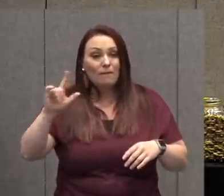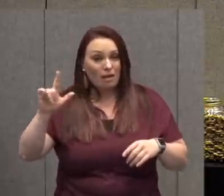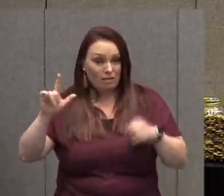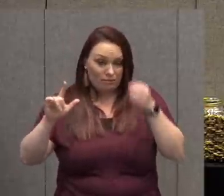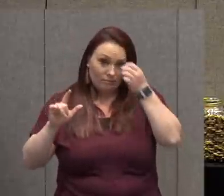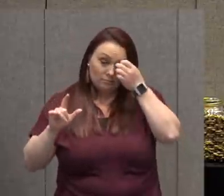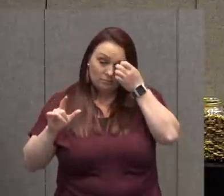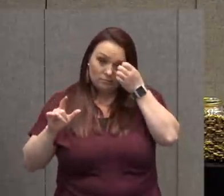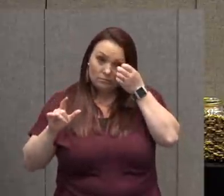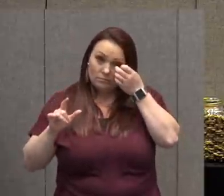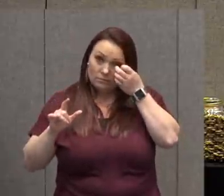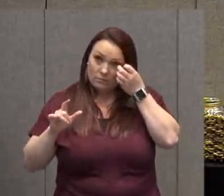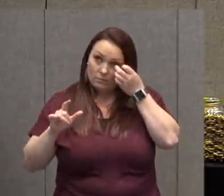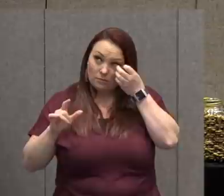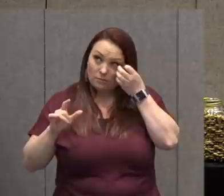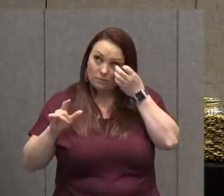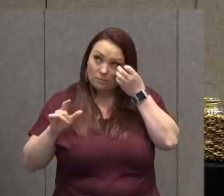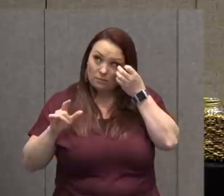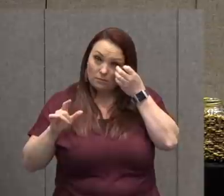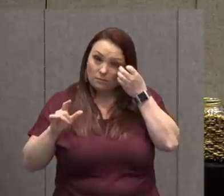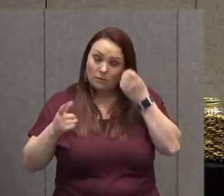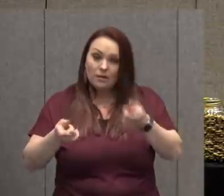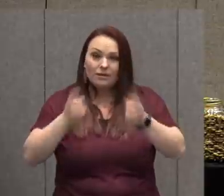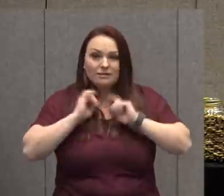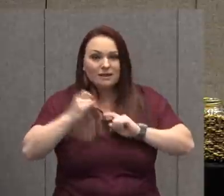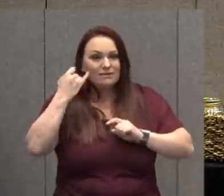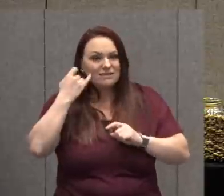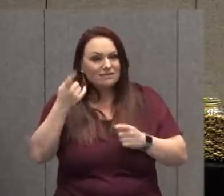So it gives us a clue that this is a bell